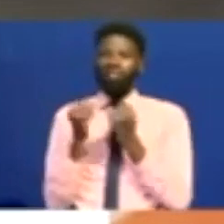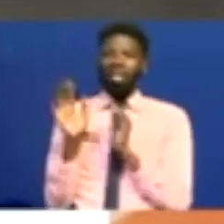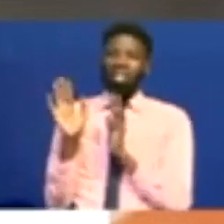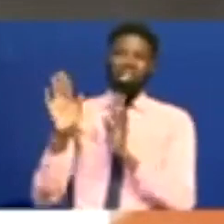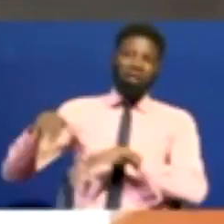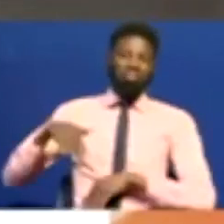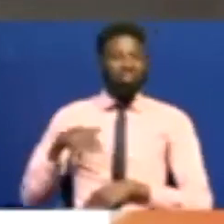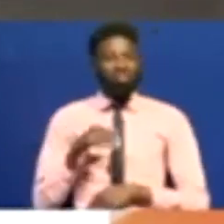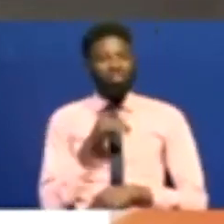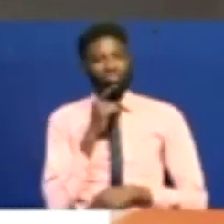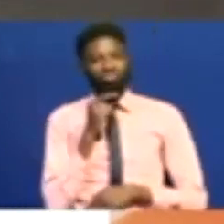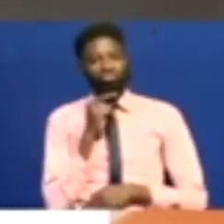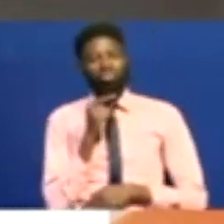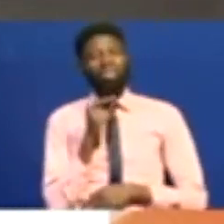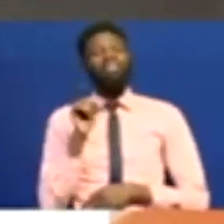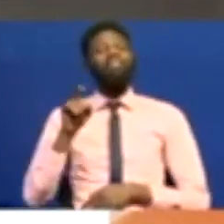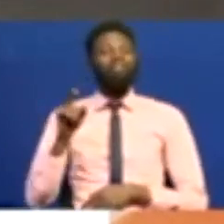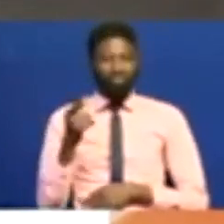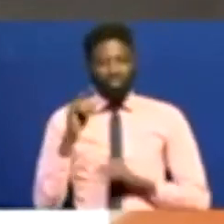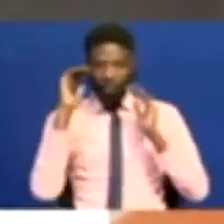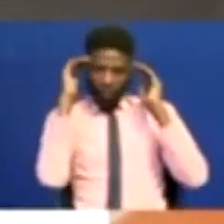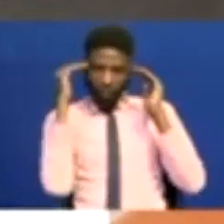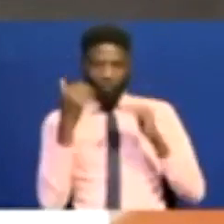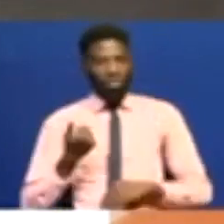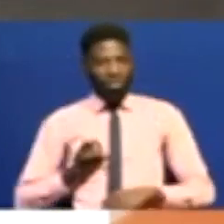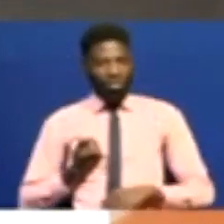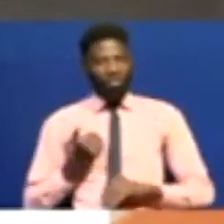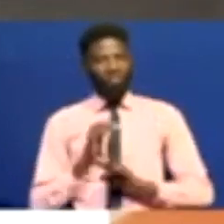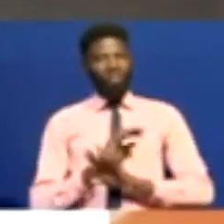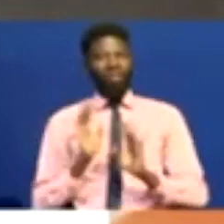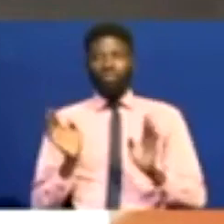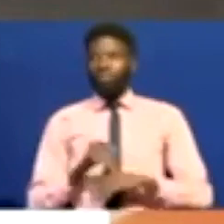of the boys, placing the primary emphasis on the girl child.